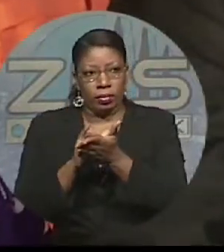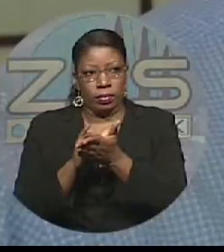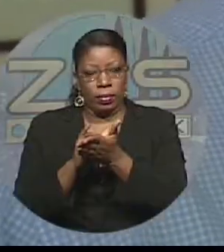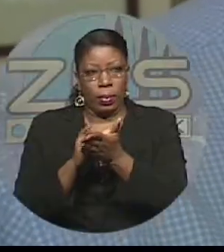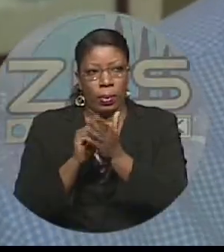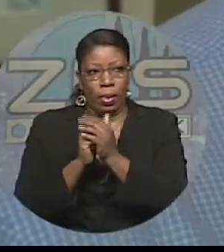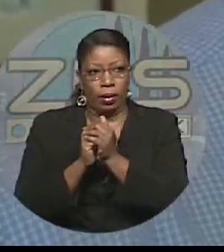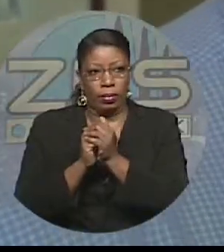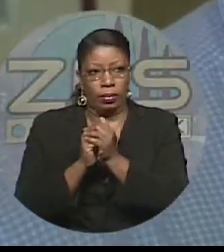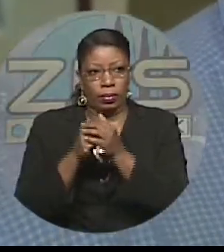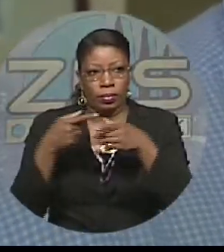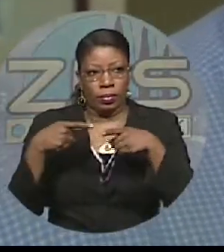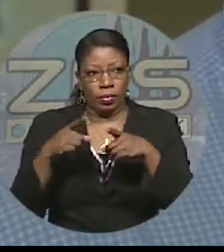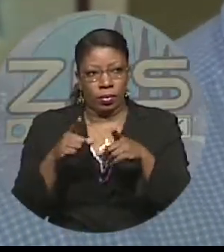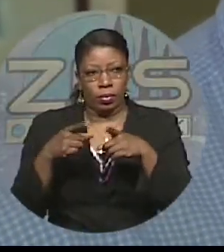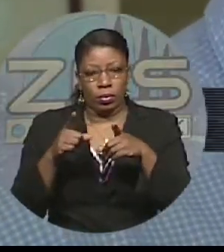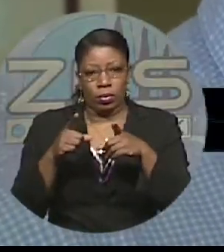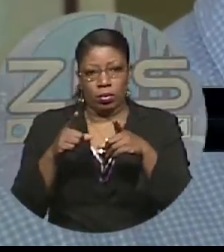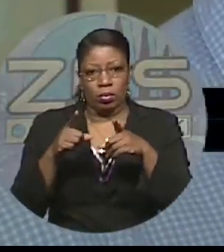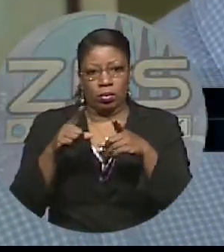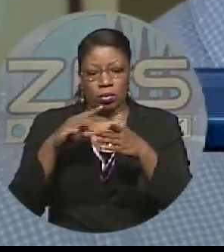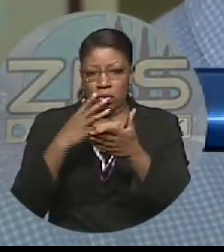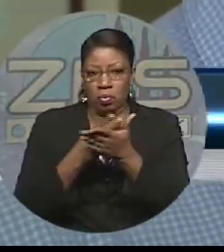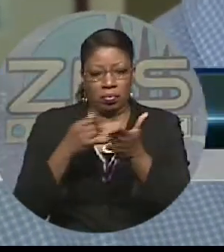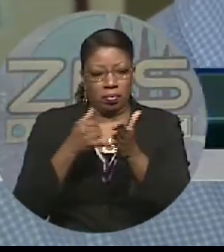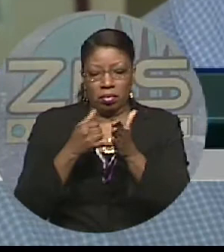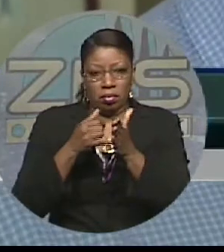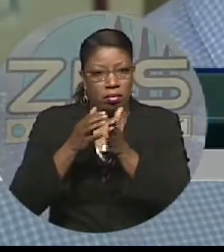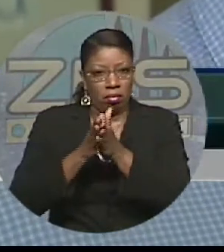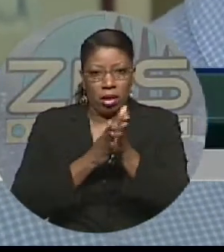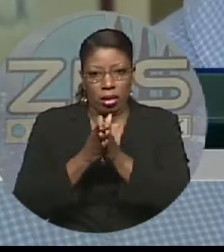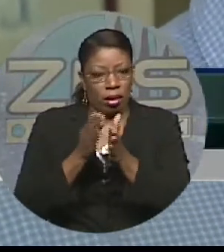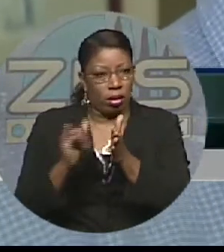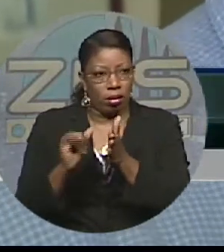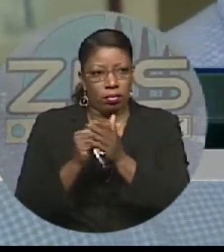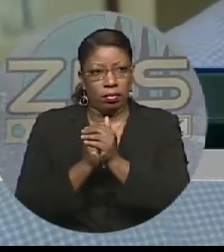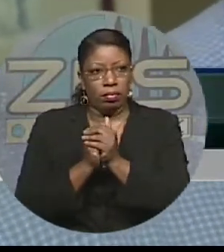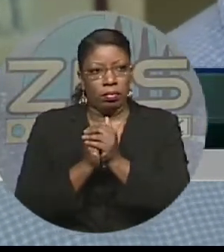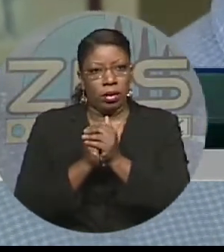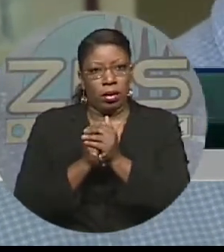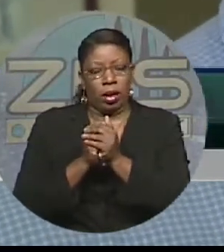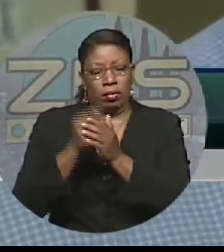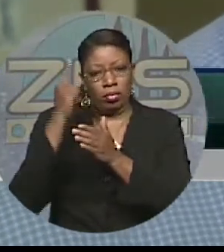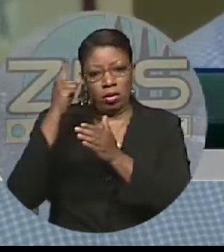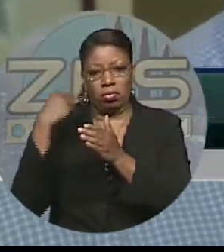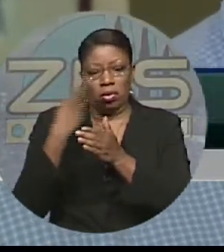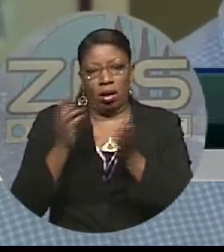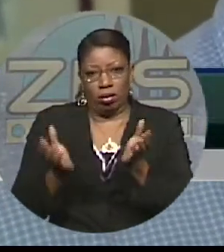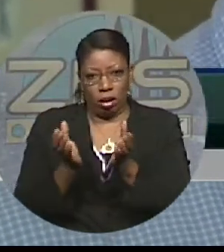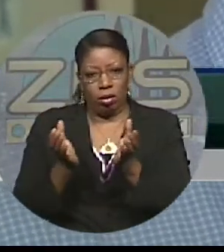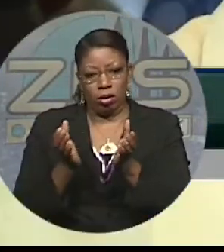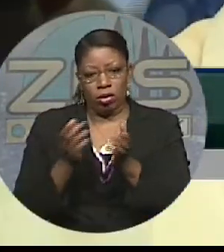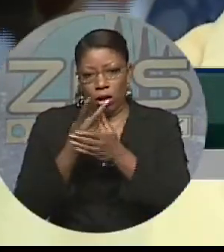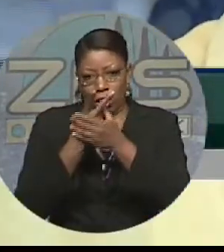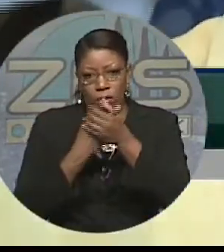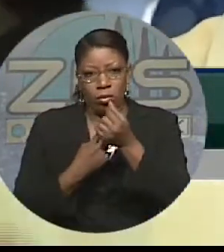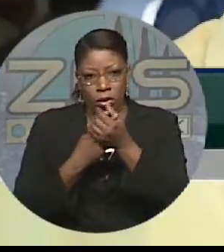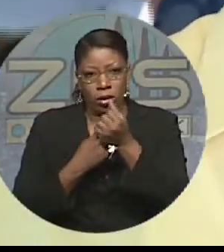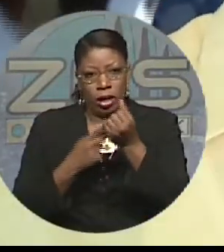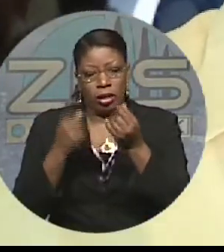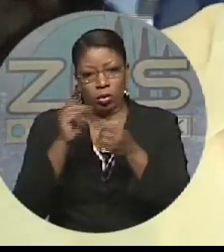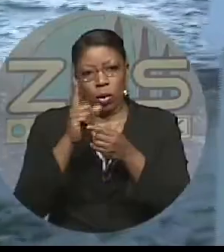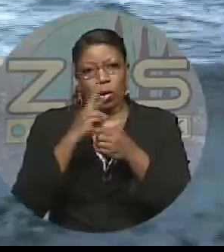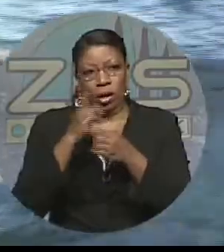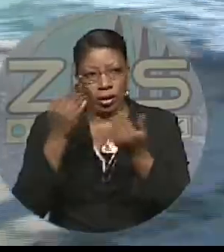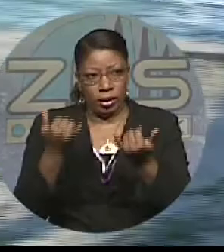easier. It's going well. It's very exciting. I think we're encouraged on all sides about where we're at. Captain Sean